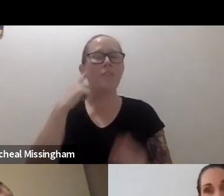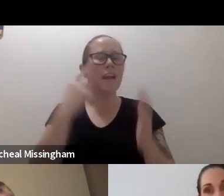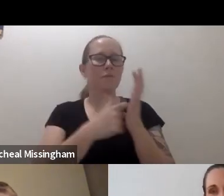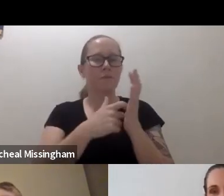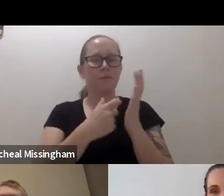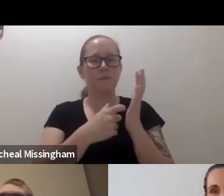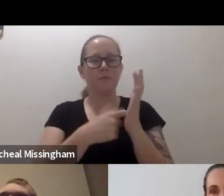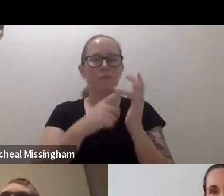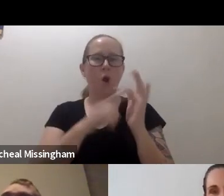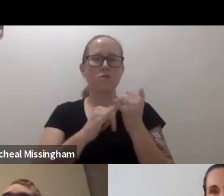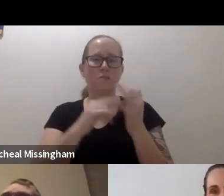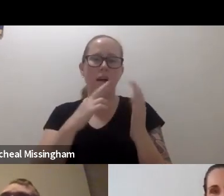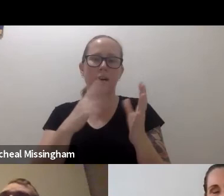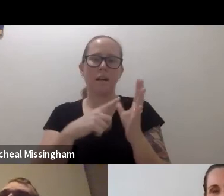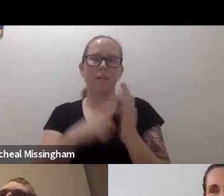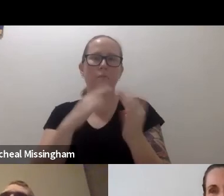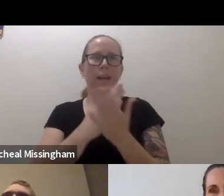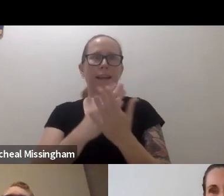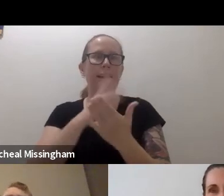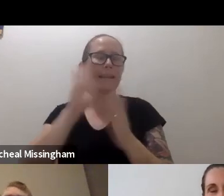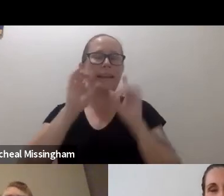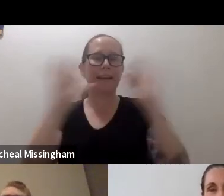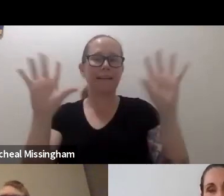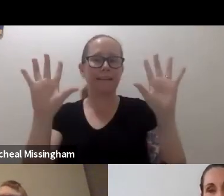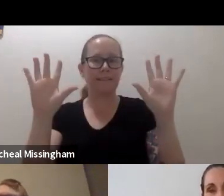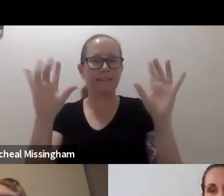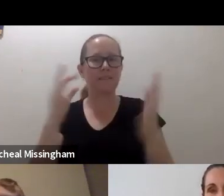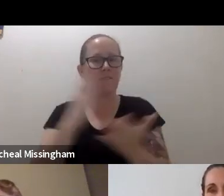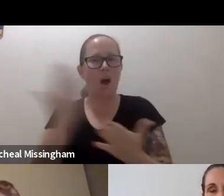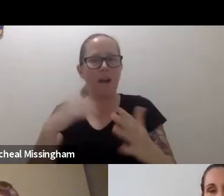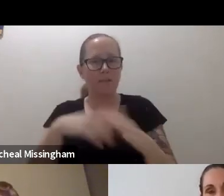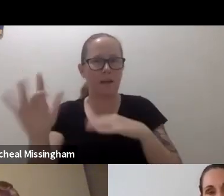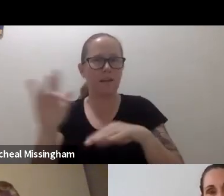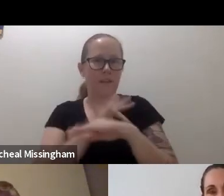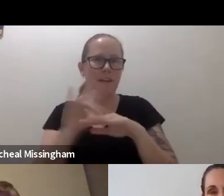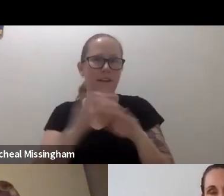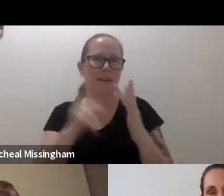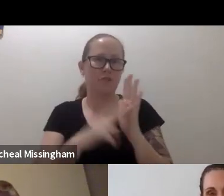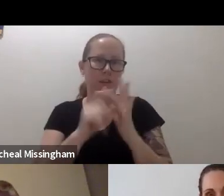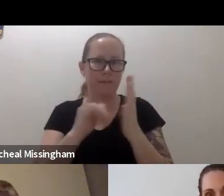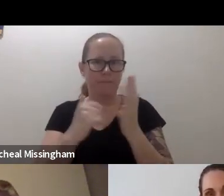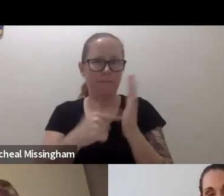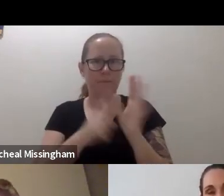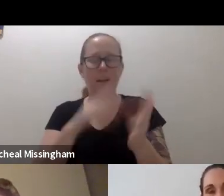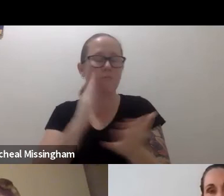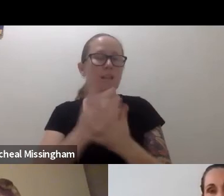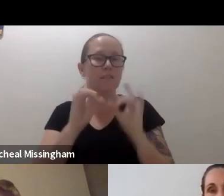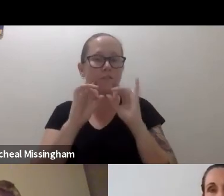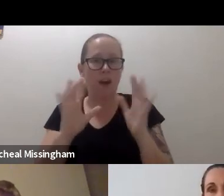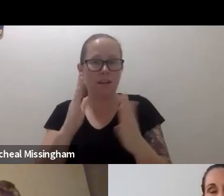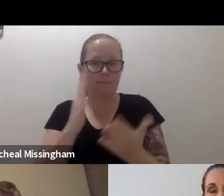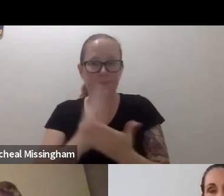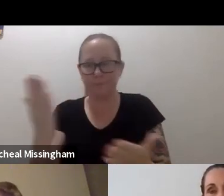Yeah, I think the role are really clear, defined in theatre industry. It